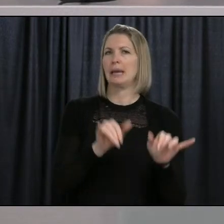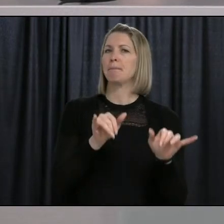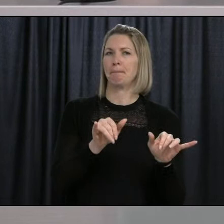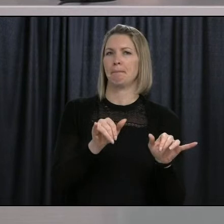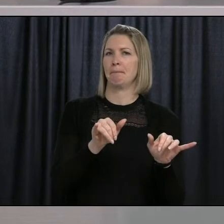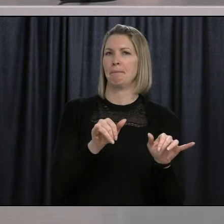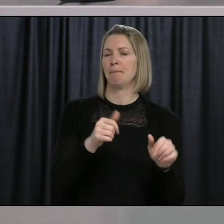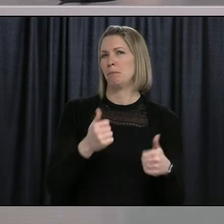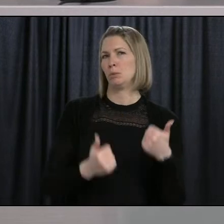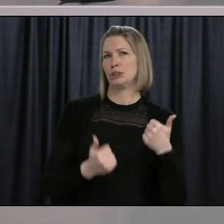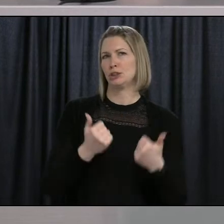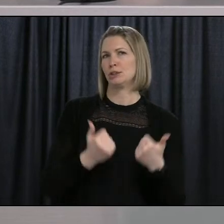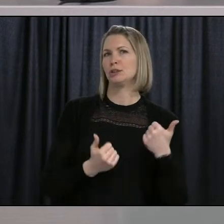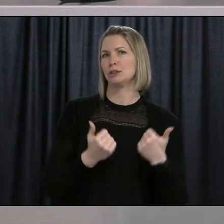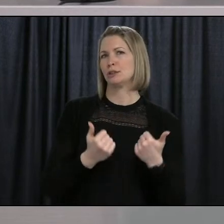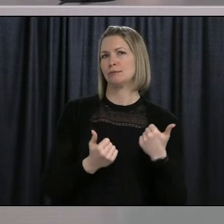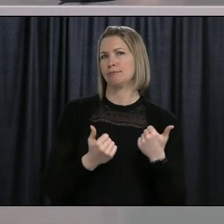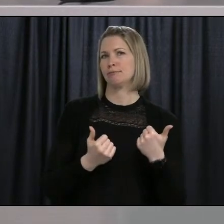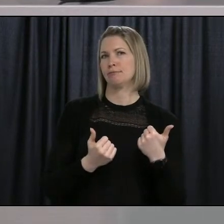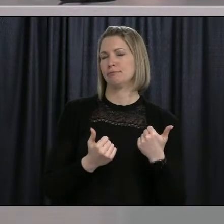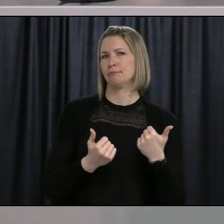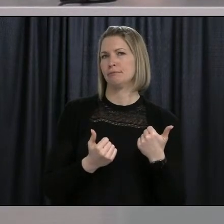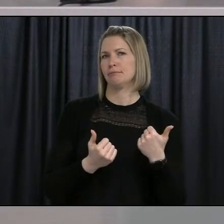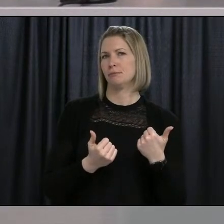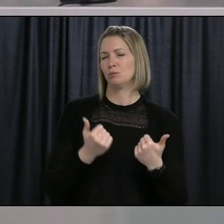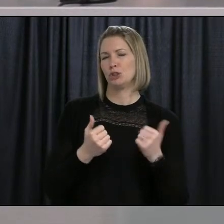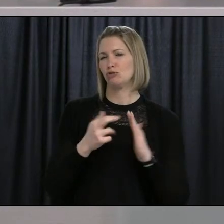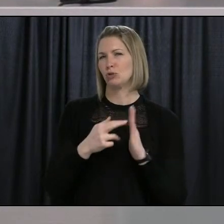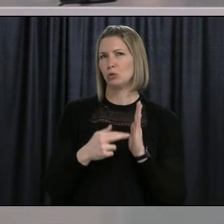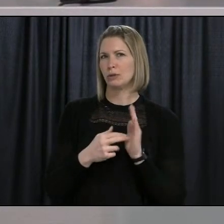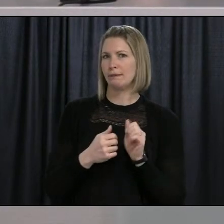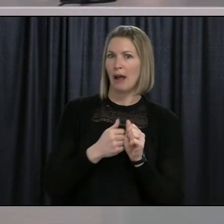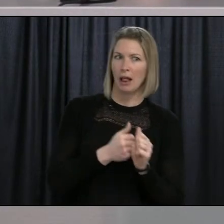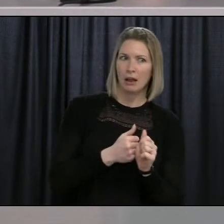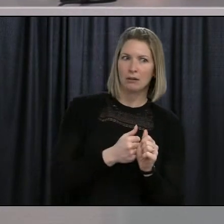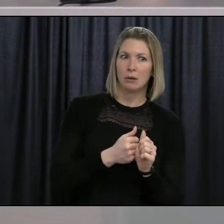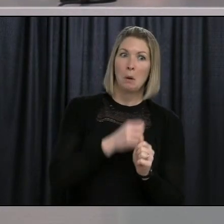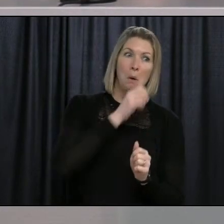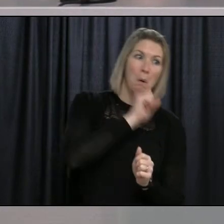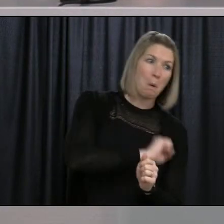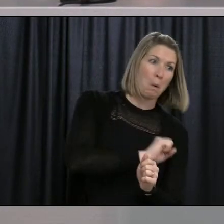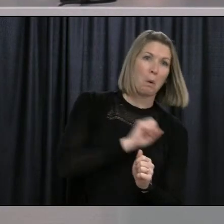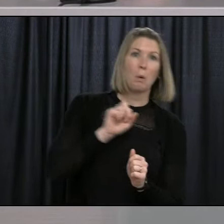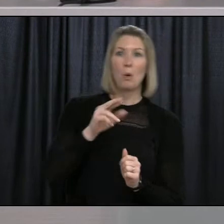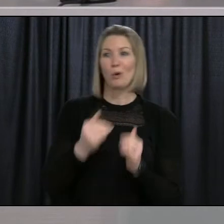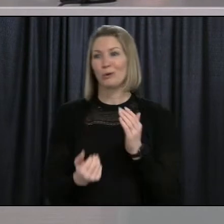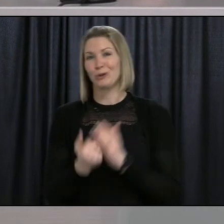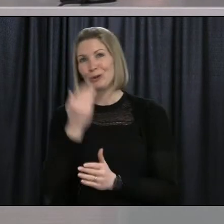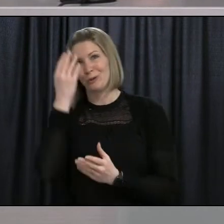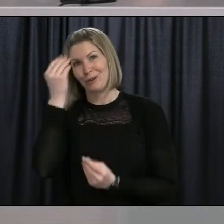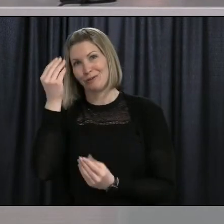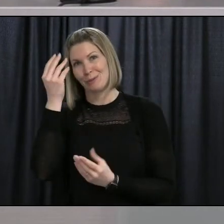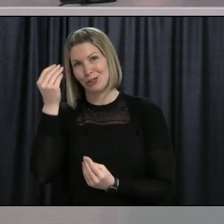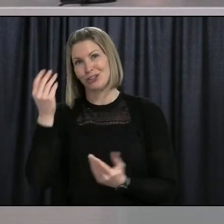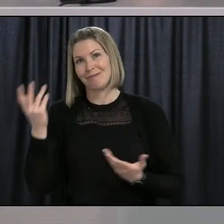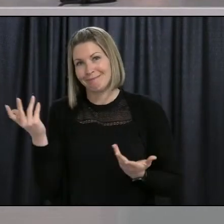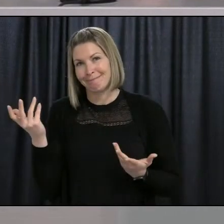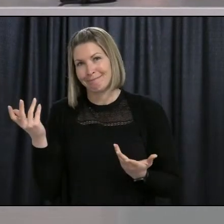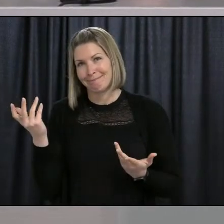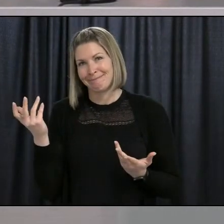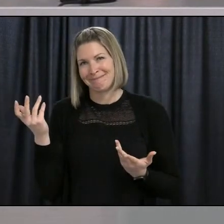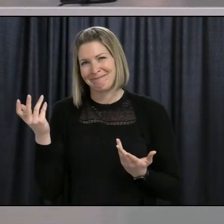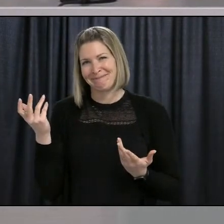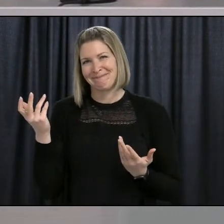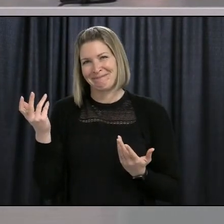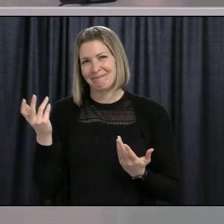the initial guidelines for intervals, and what was announced today more so be for those who are still yet to get that